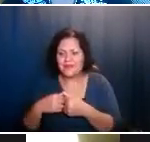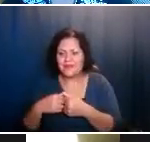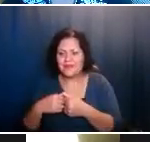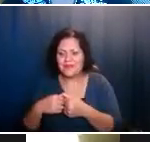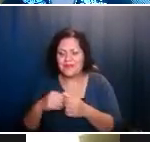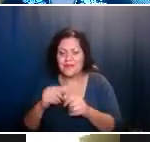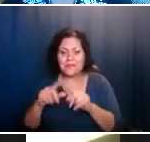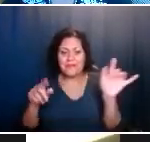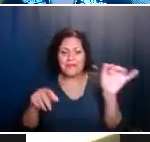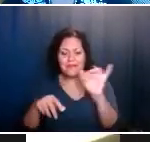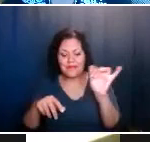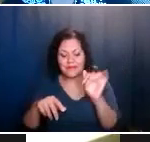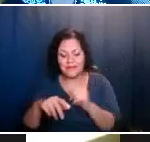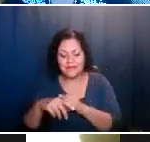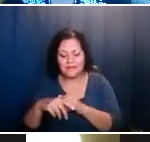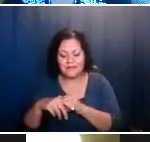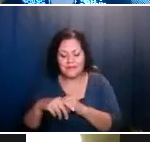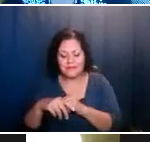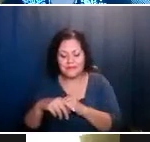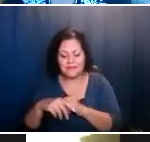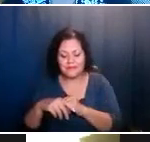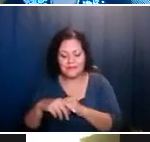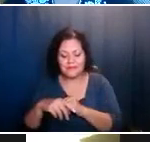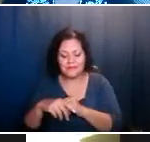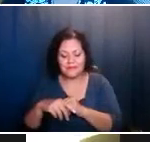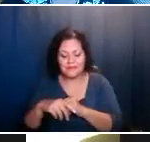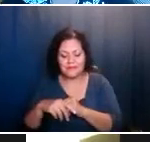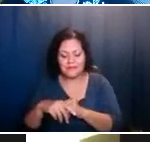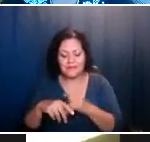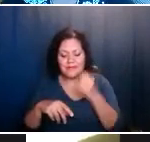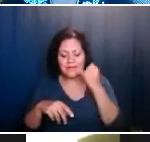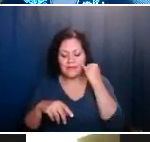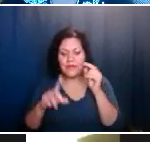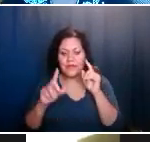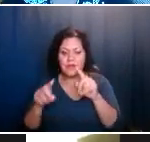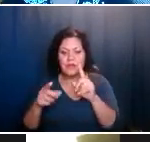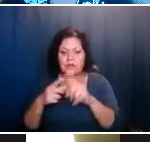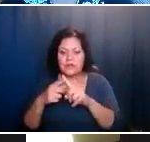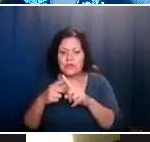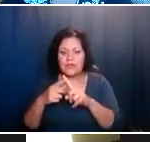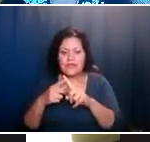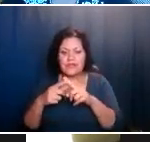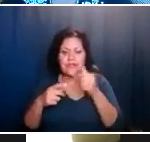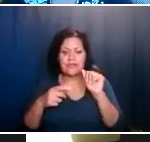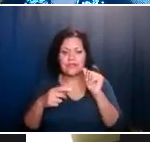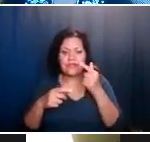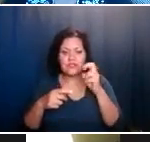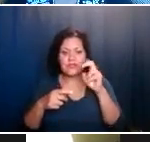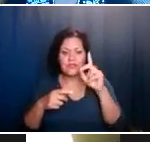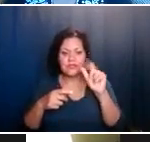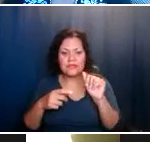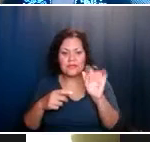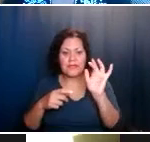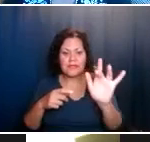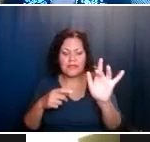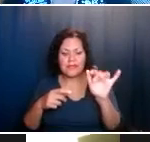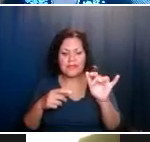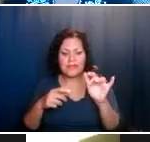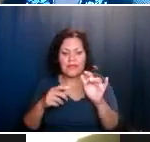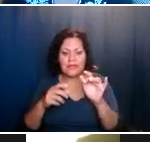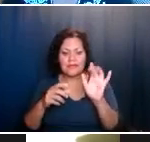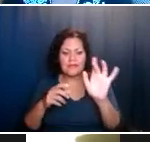also, again, if I go back over to the agenda by clicking this button down here, and I